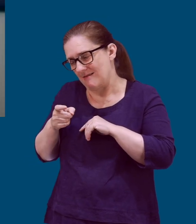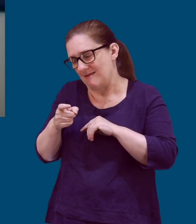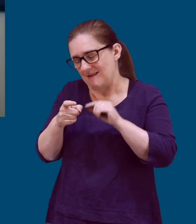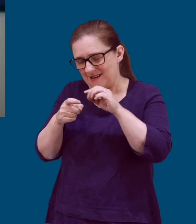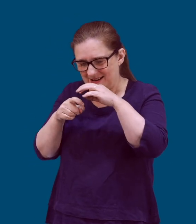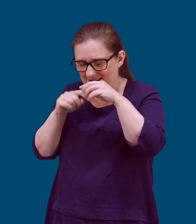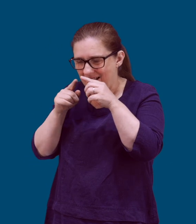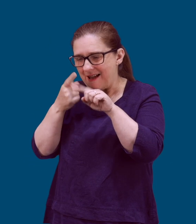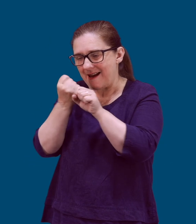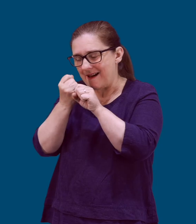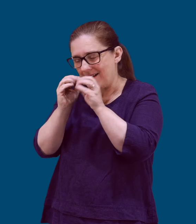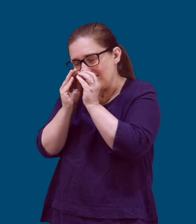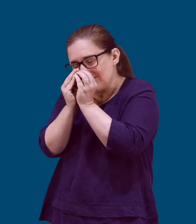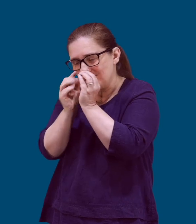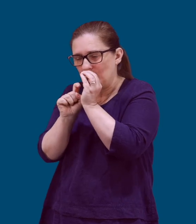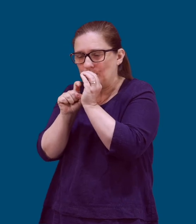egg.